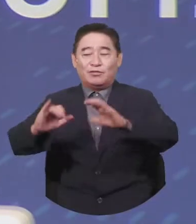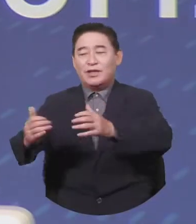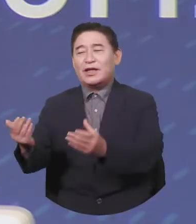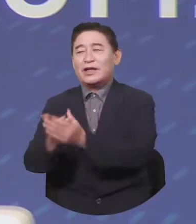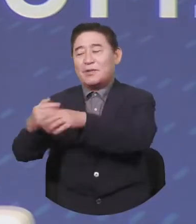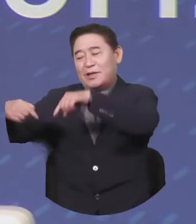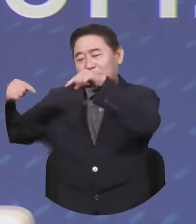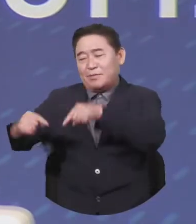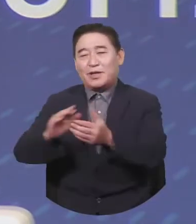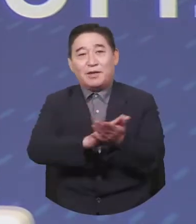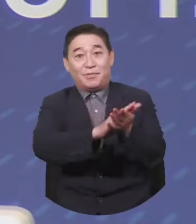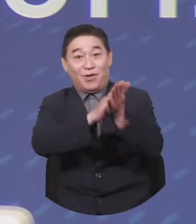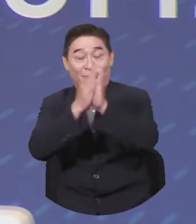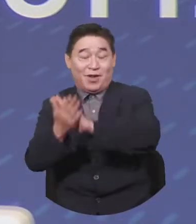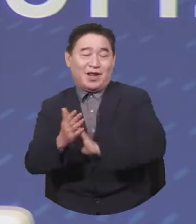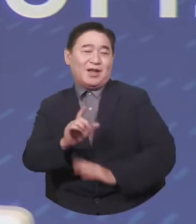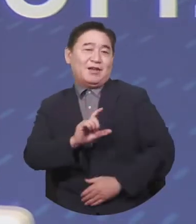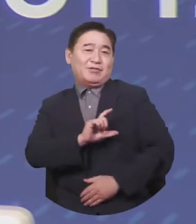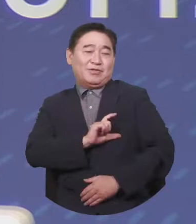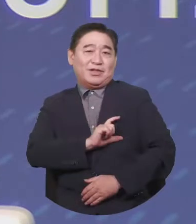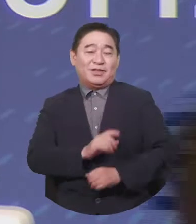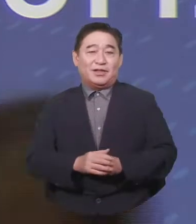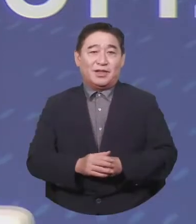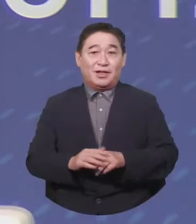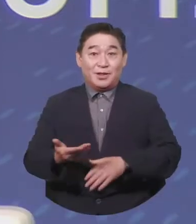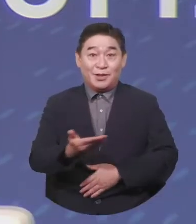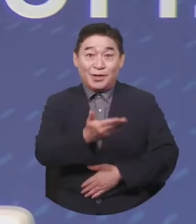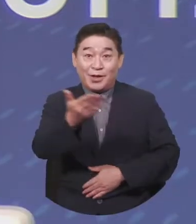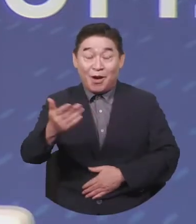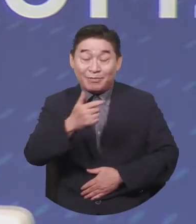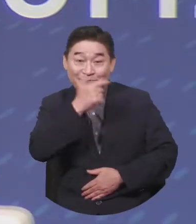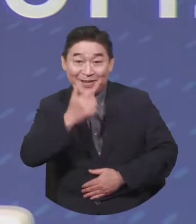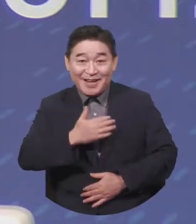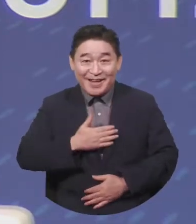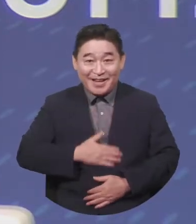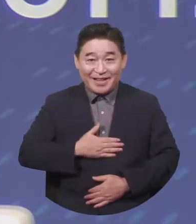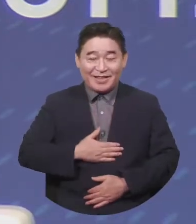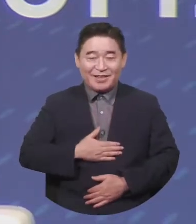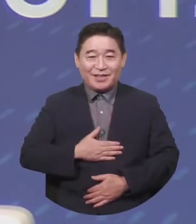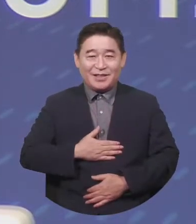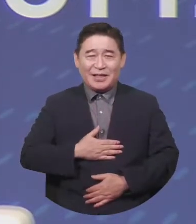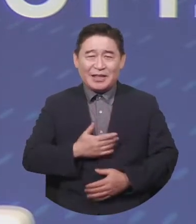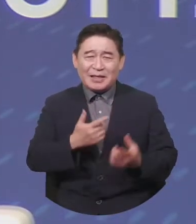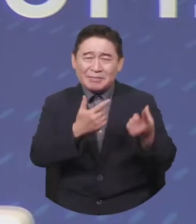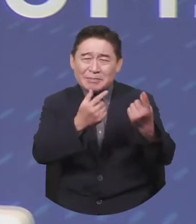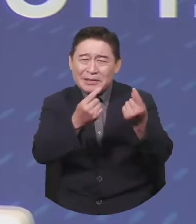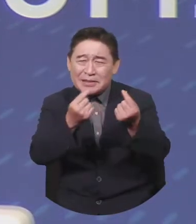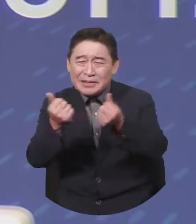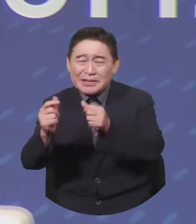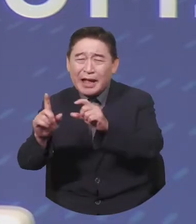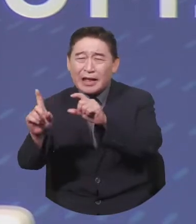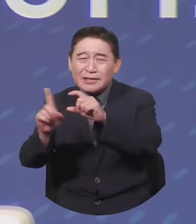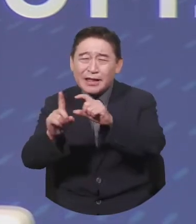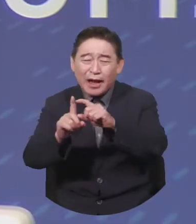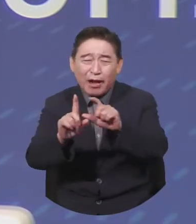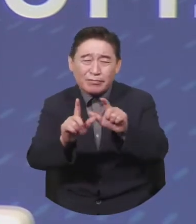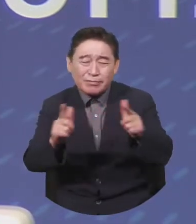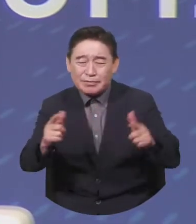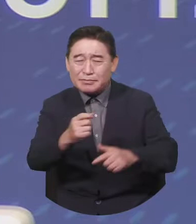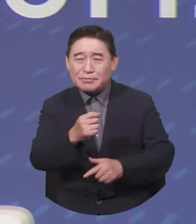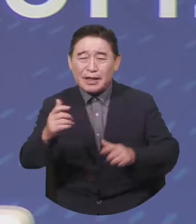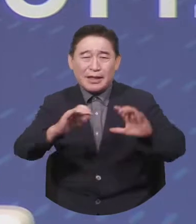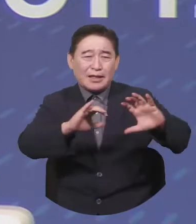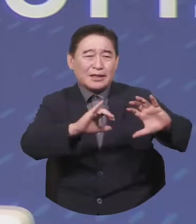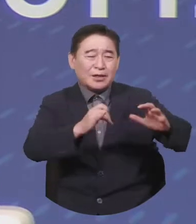development. As well known, there are many symptoms like the changing mechanism of global governance, especially